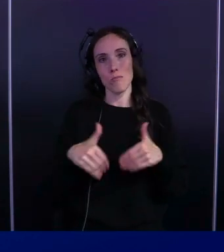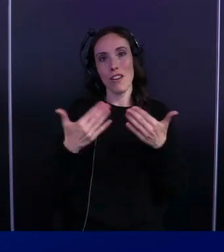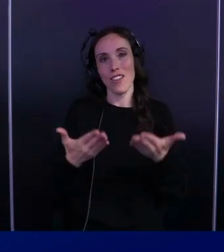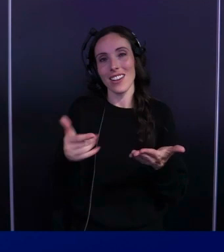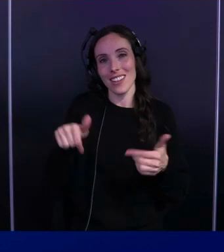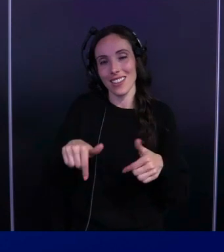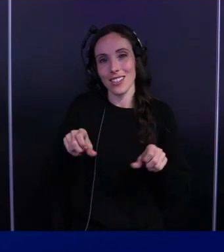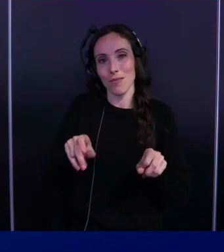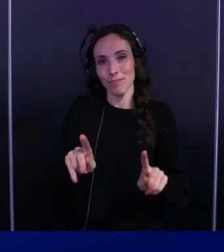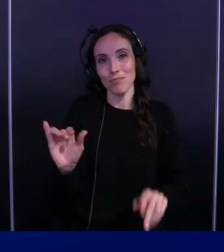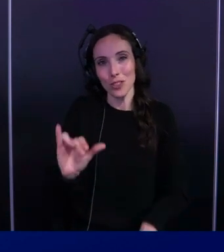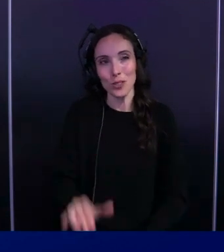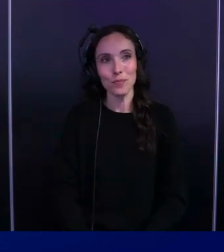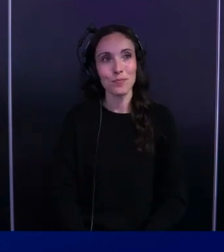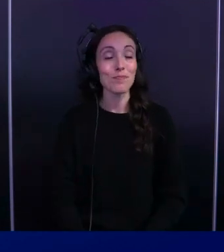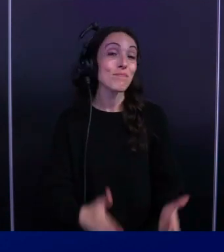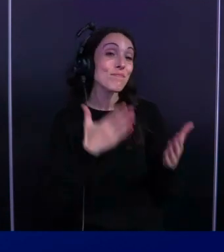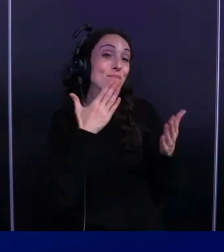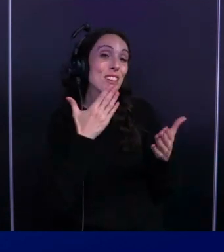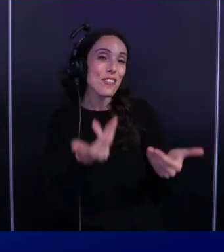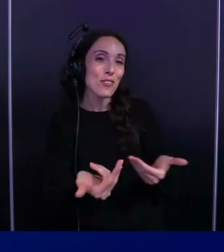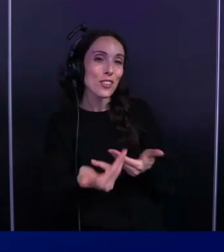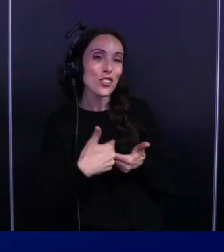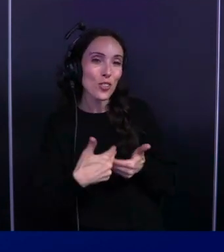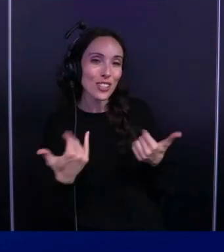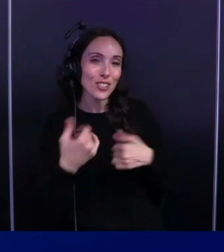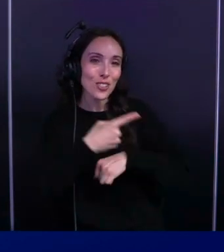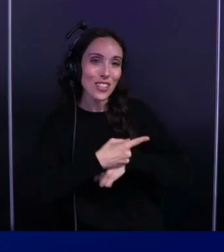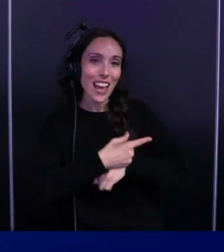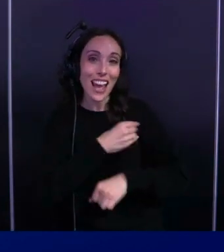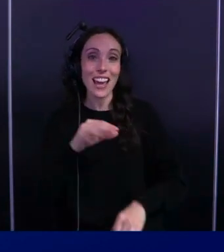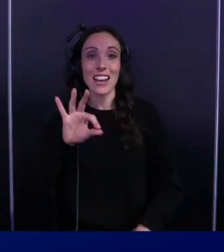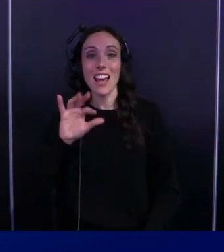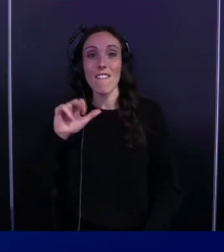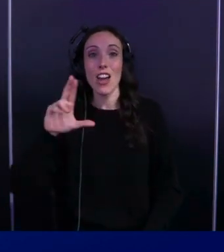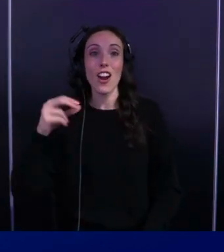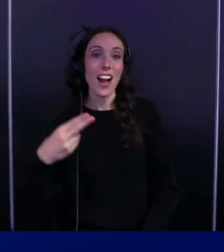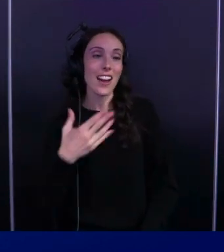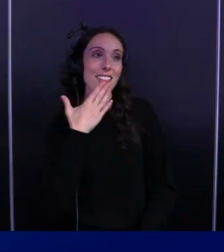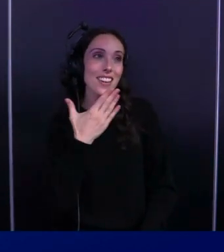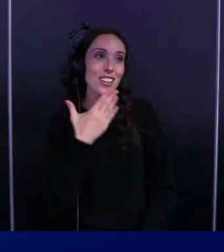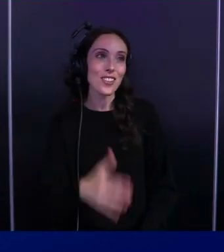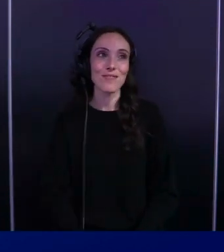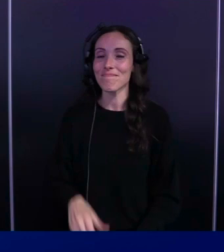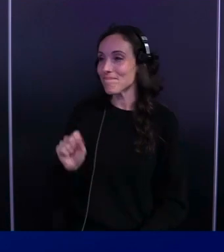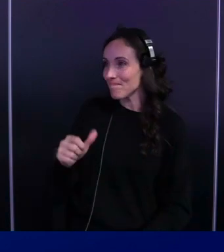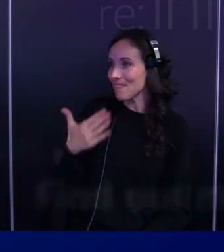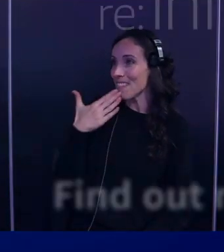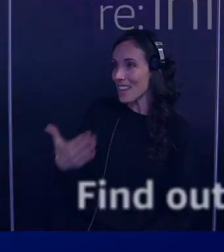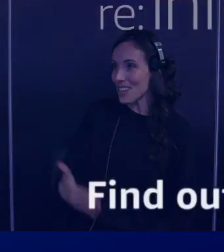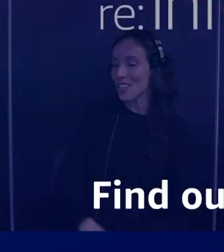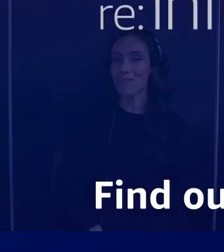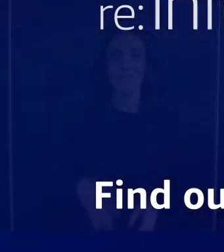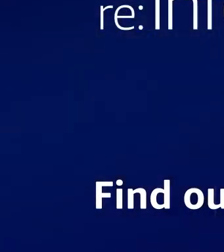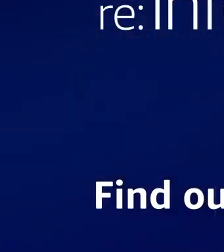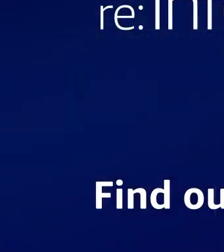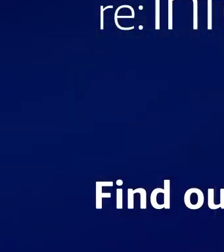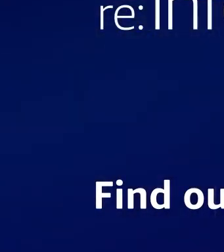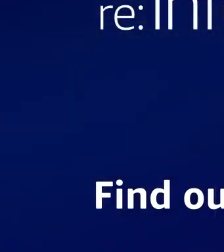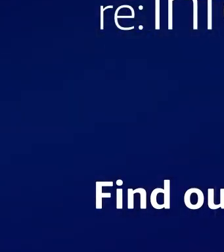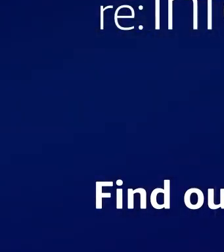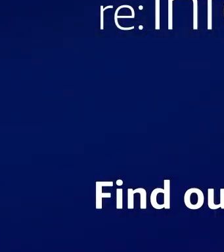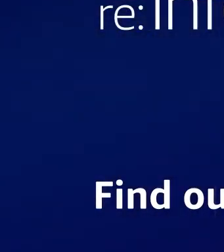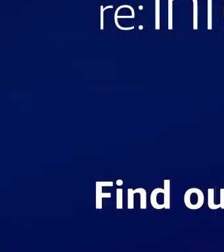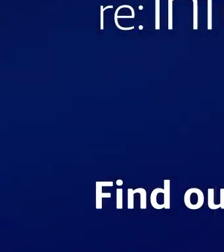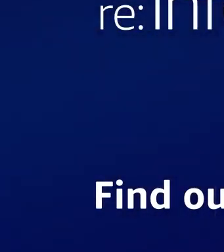Absolutely. So, yeah. Thank you for joining us today, and Farah, as always. Yes, nice thanks for having me. Yes. Yeah, absolutely. Thanks, Art.